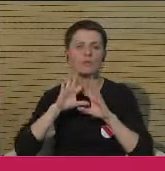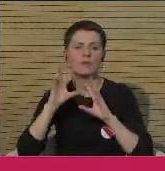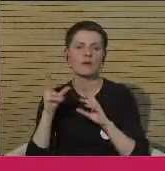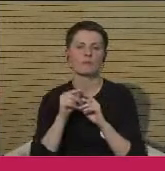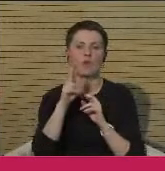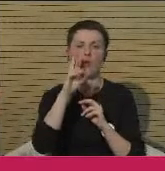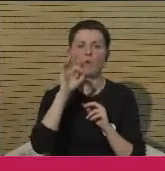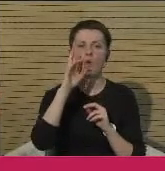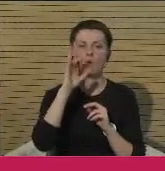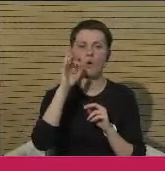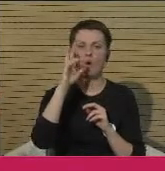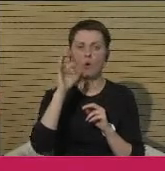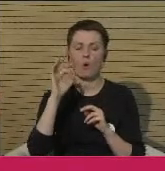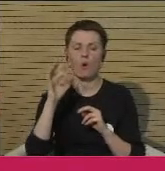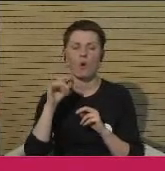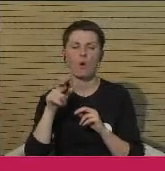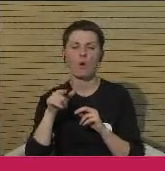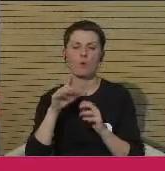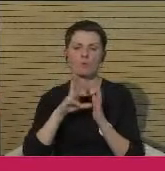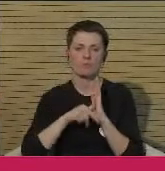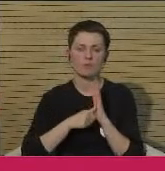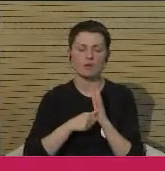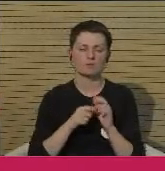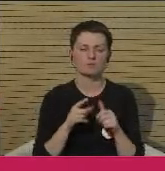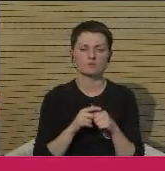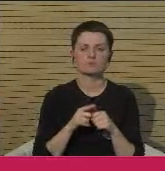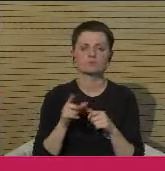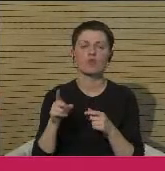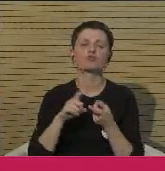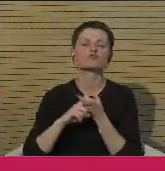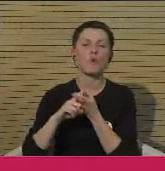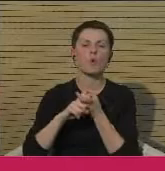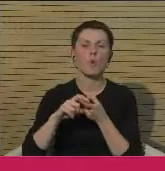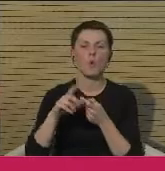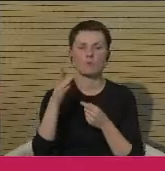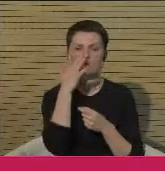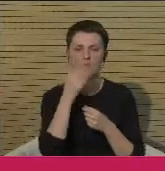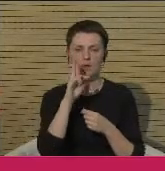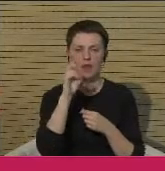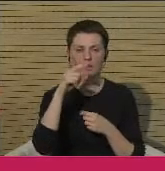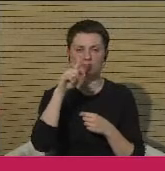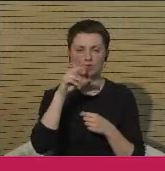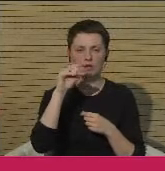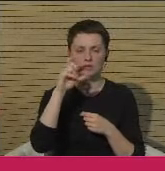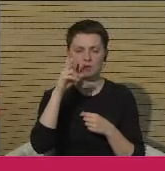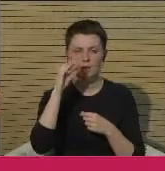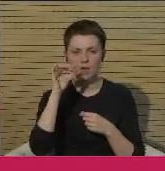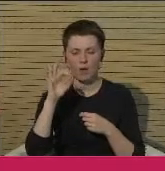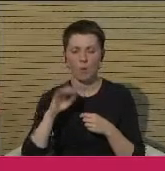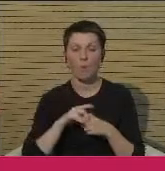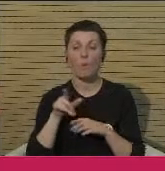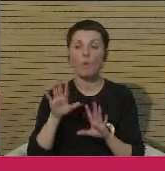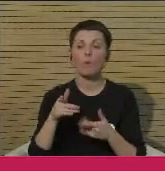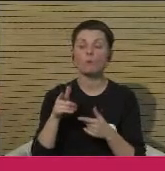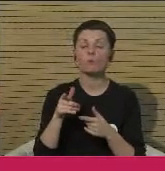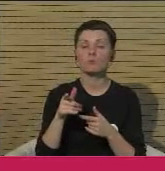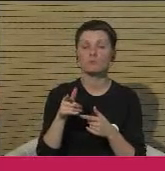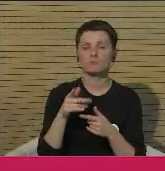for the people, as the most beautiful Rococo city of the Soviet